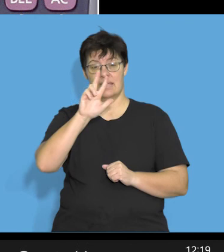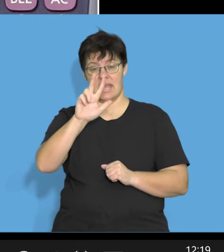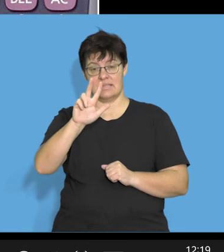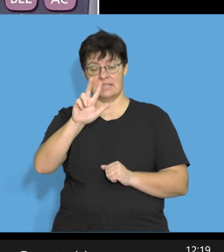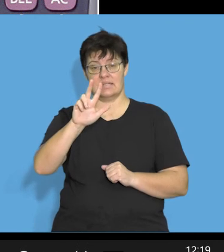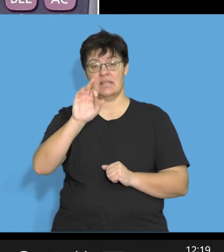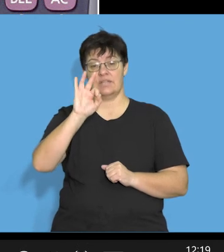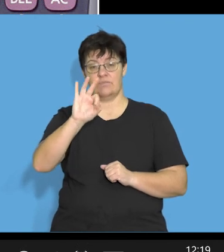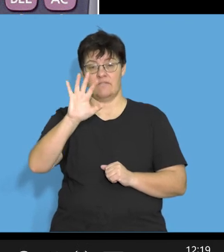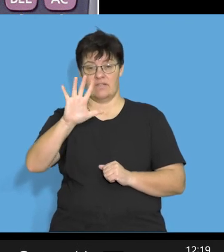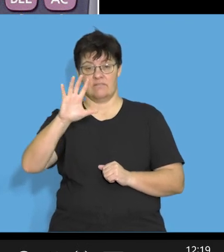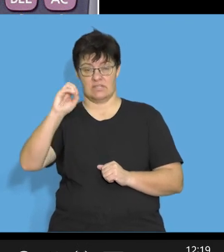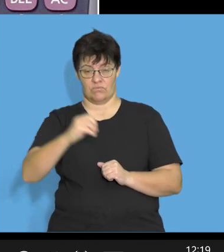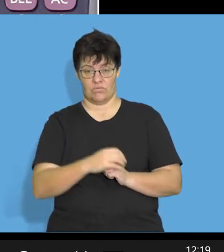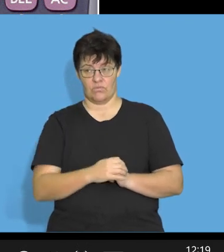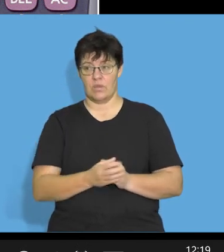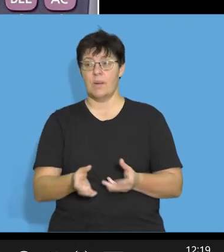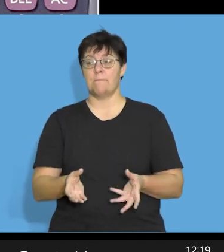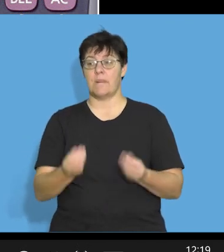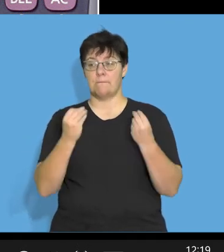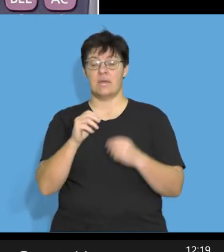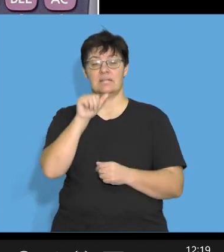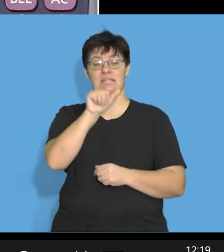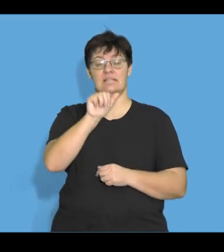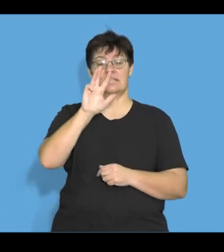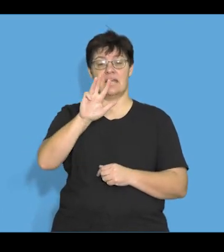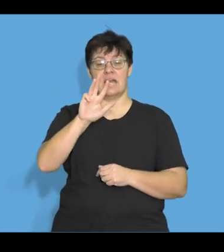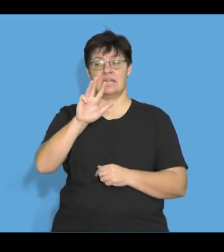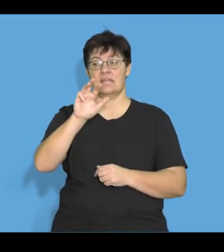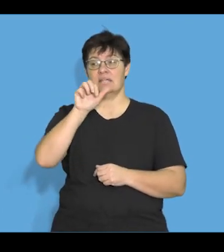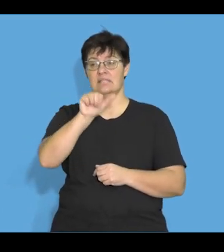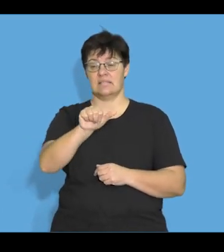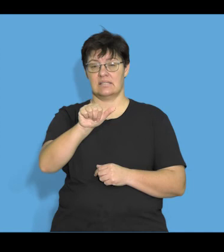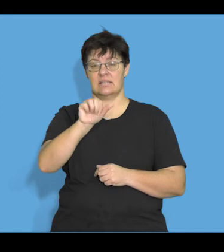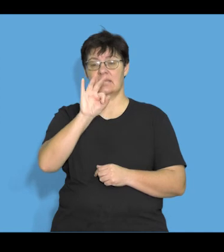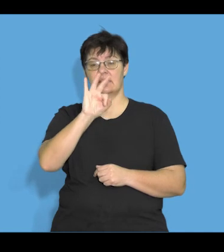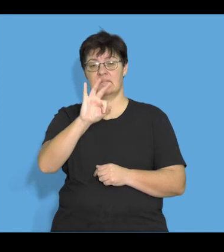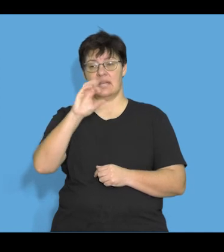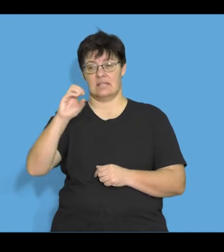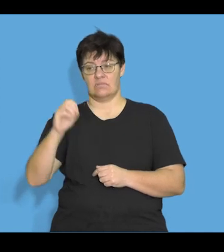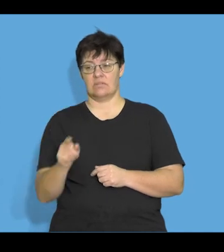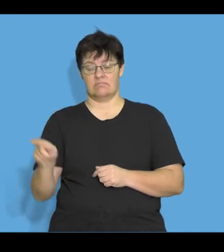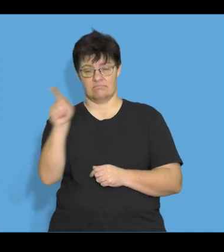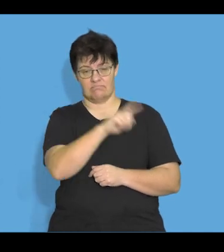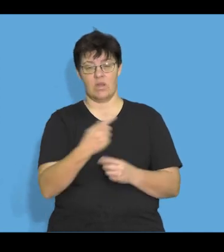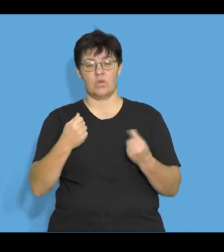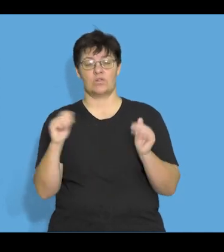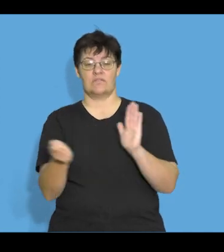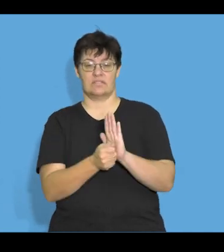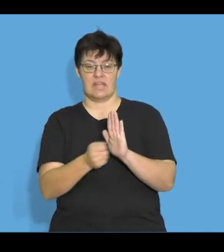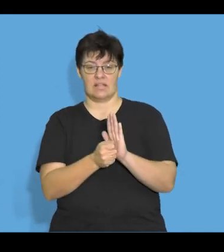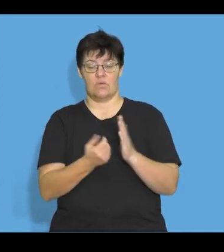98,350, and that will give you 696,300, which is the cost of sales that we were